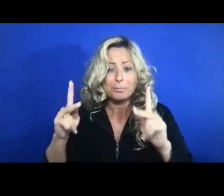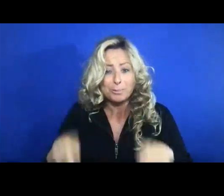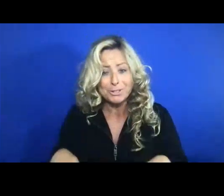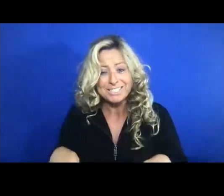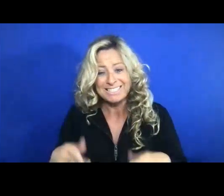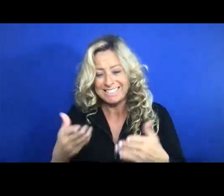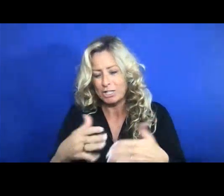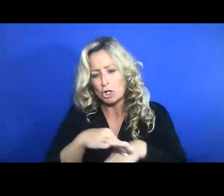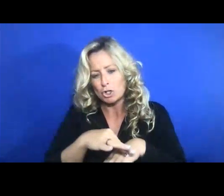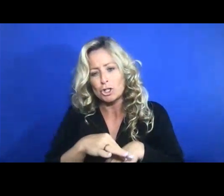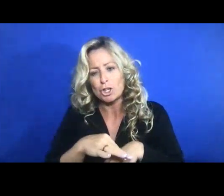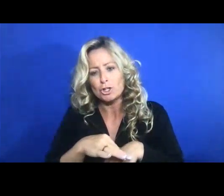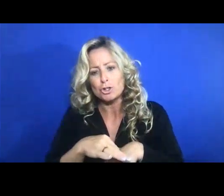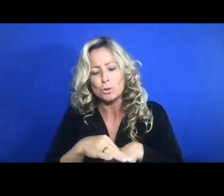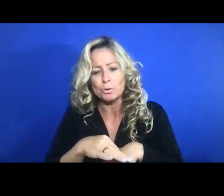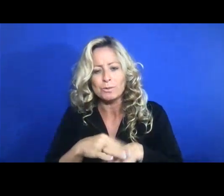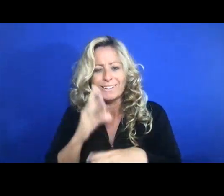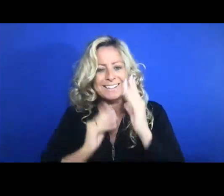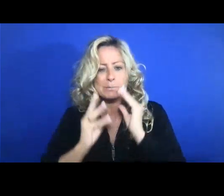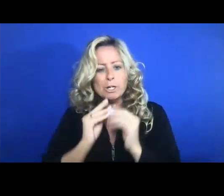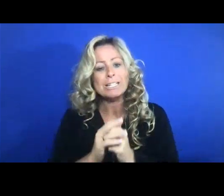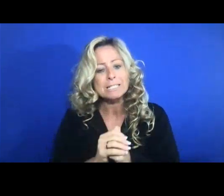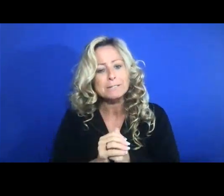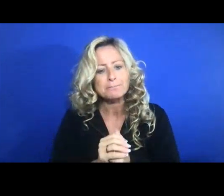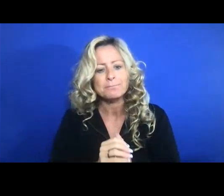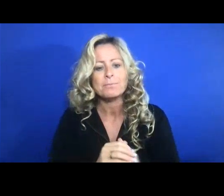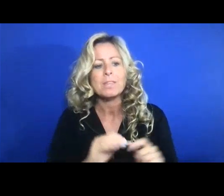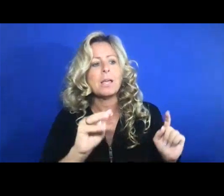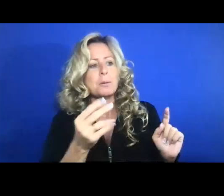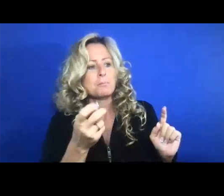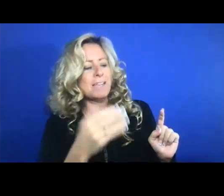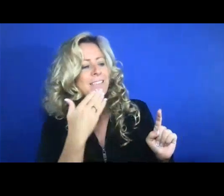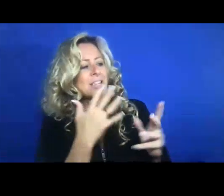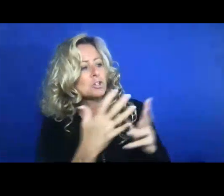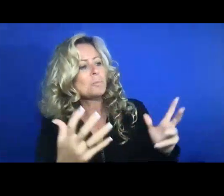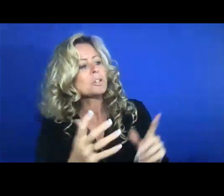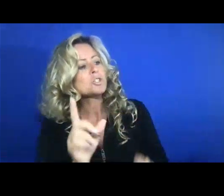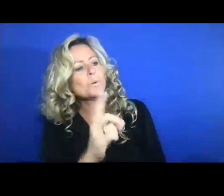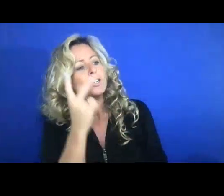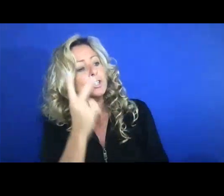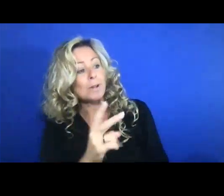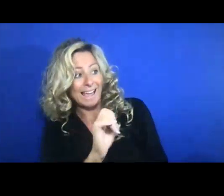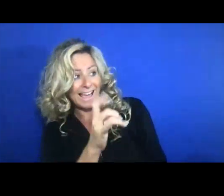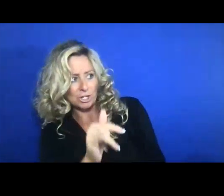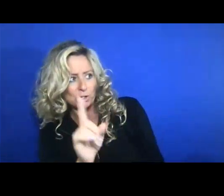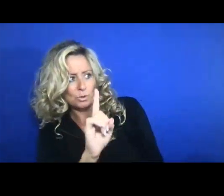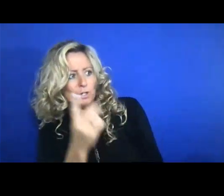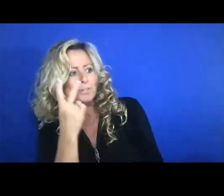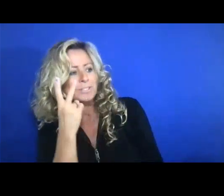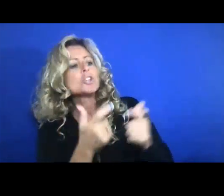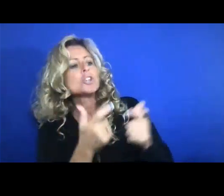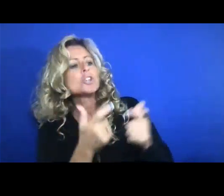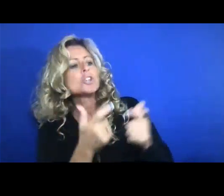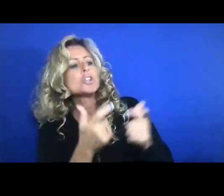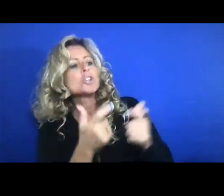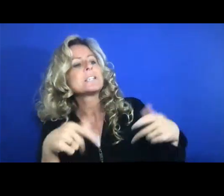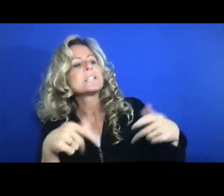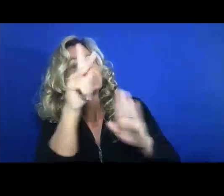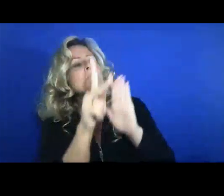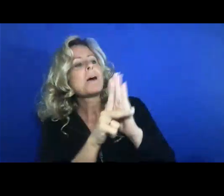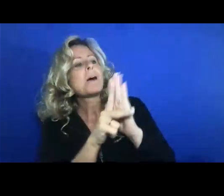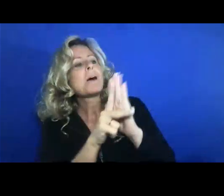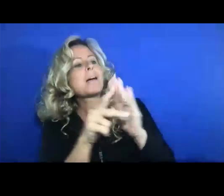earth to navigate. Thank you so much. Where do you see, Ashley, the greatest opportunities for